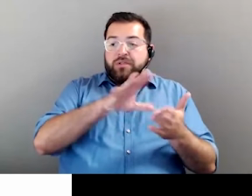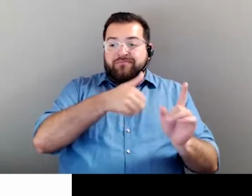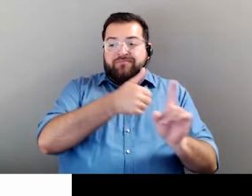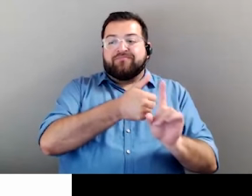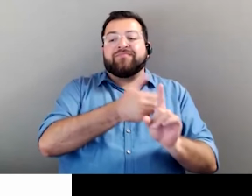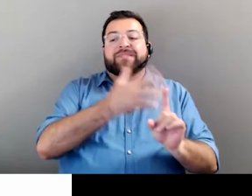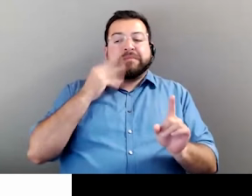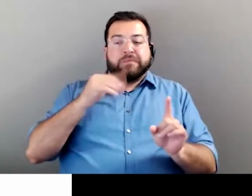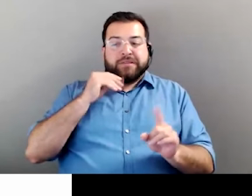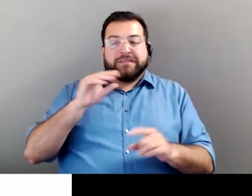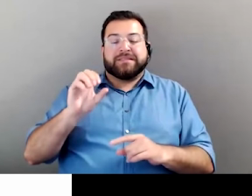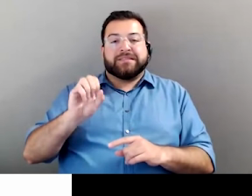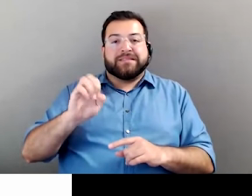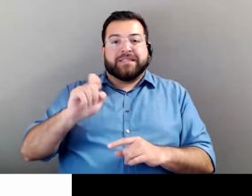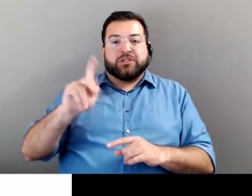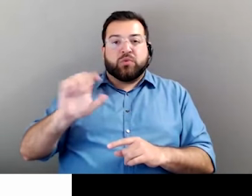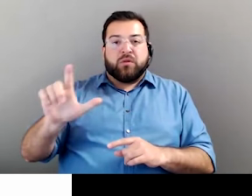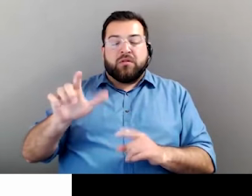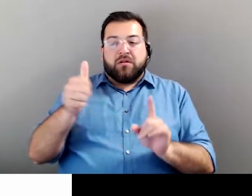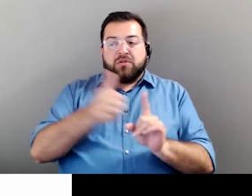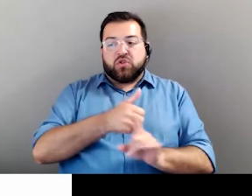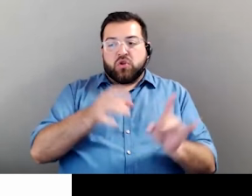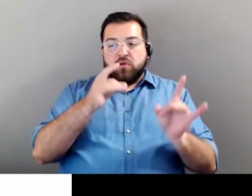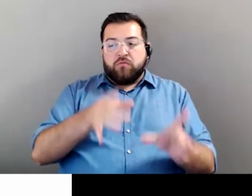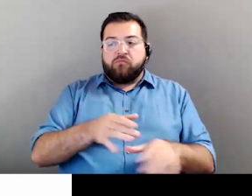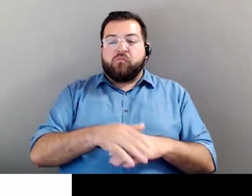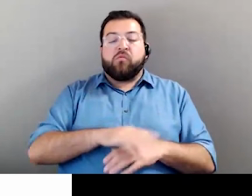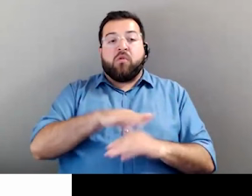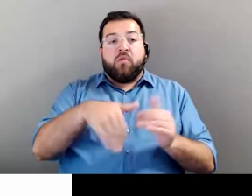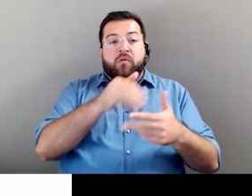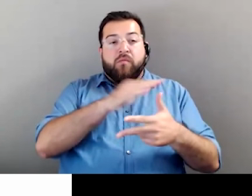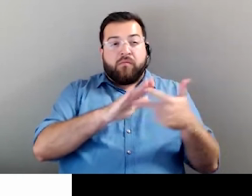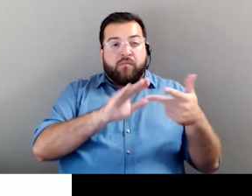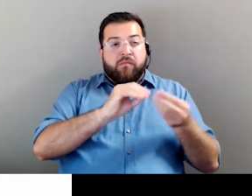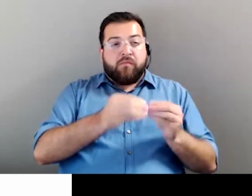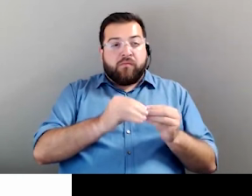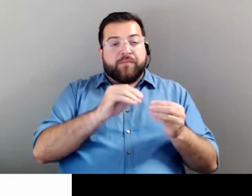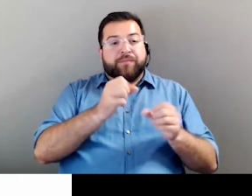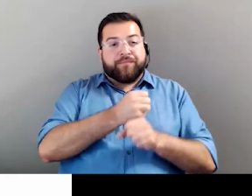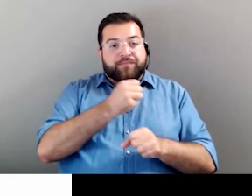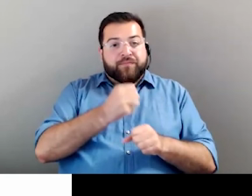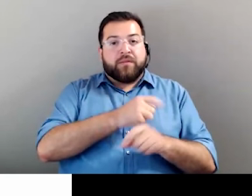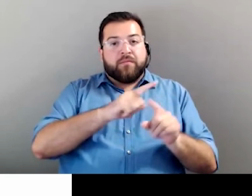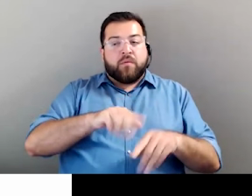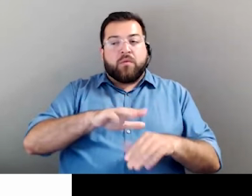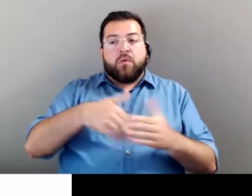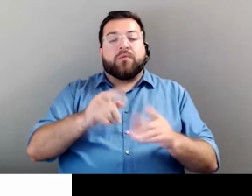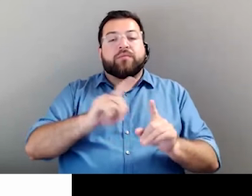stats provided by different organizations based off of the different campuses in the United States.